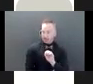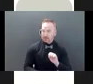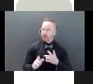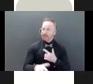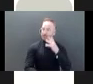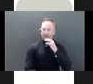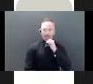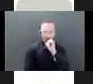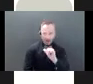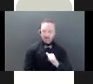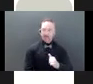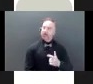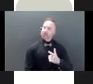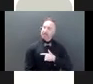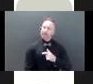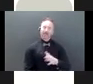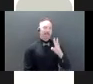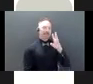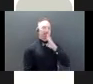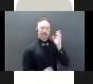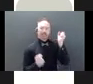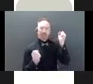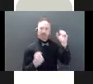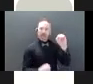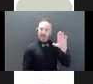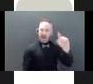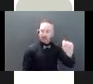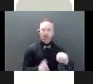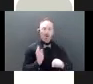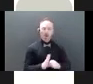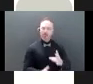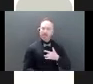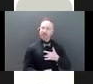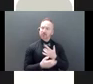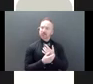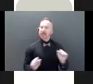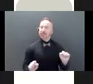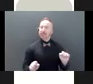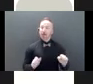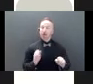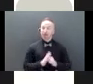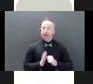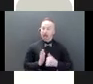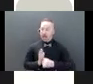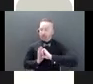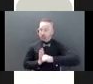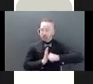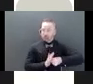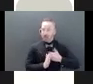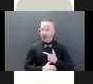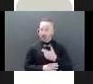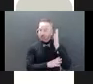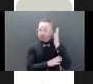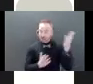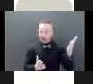safe and respected. And I think the one key message in both of our presentations today is that everyone has a role to play